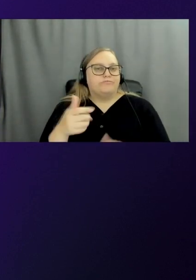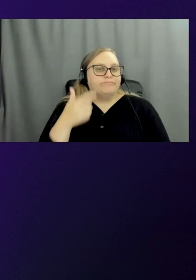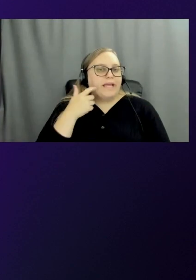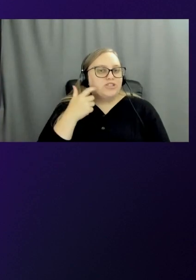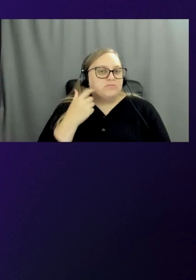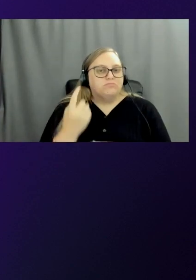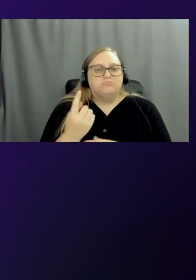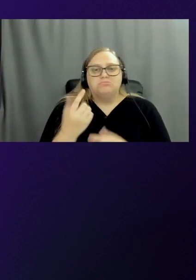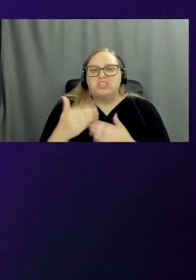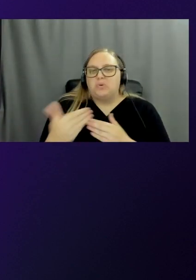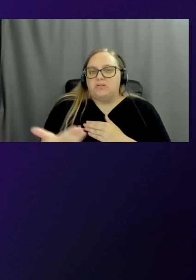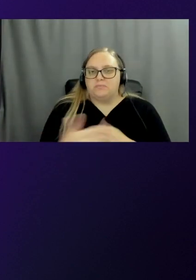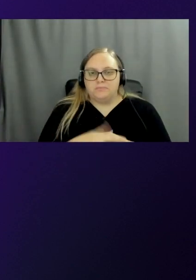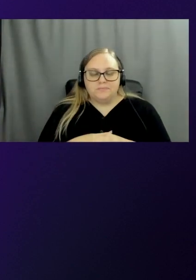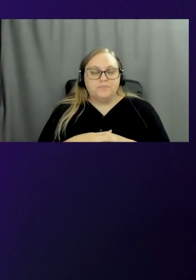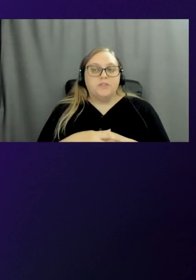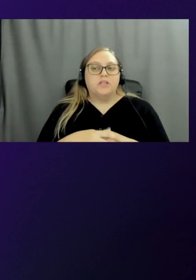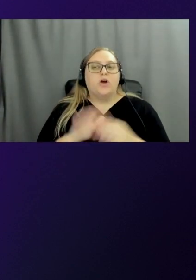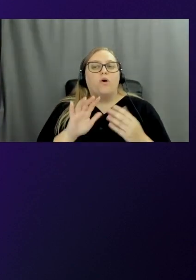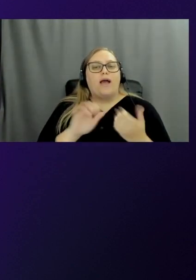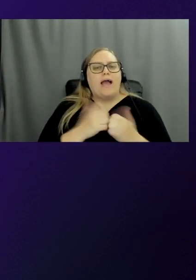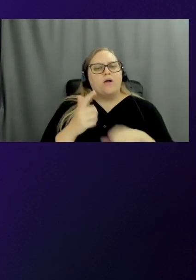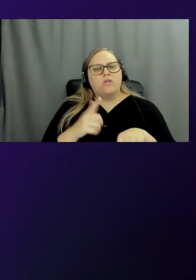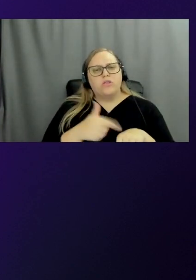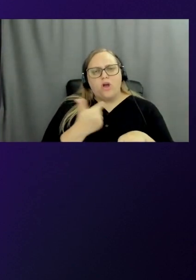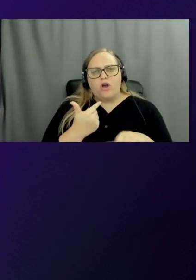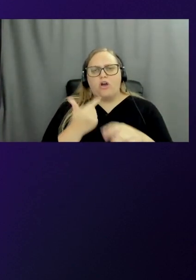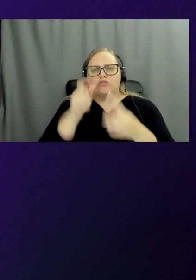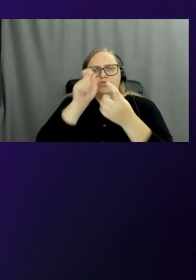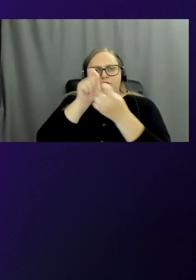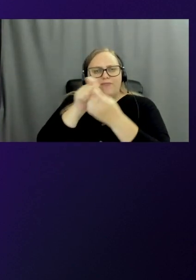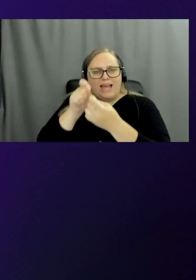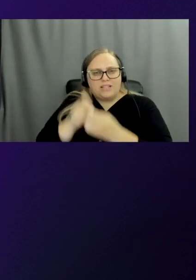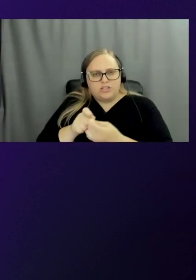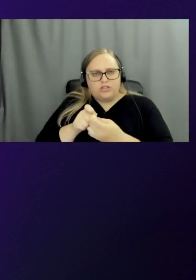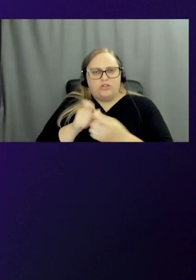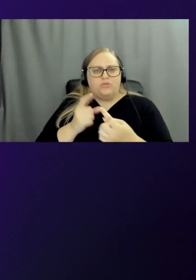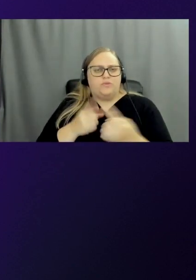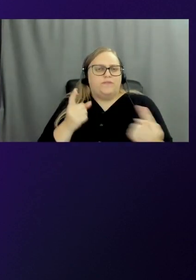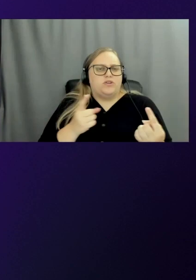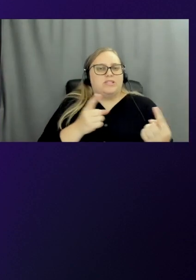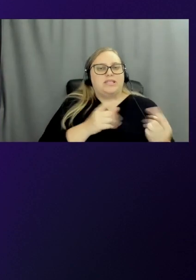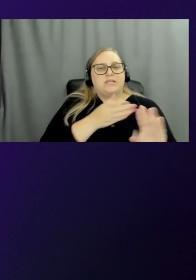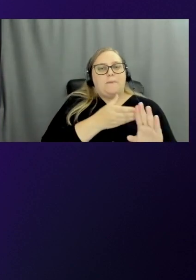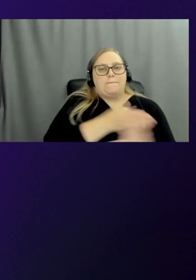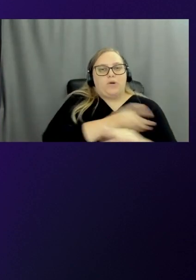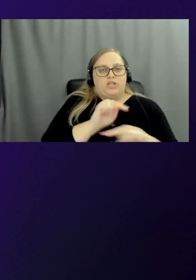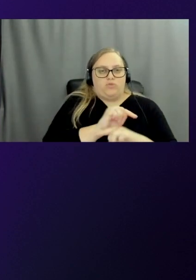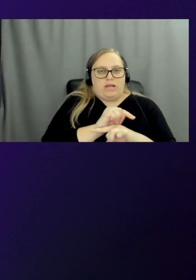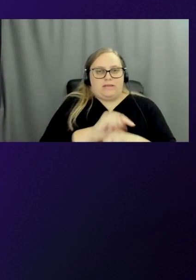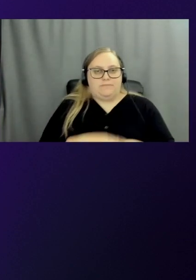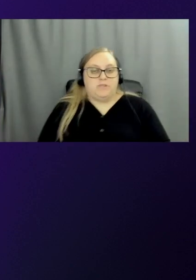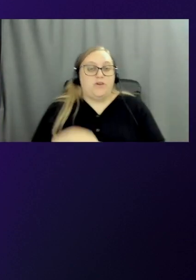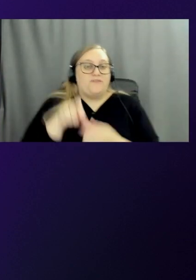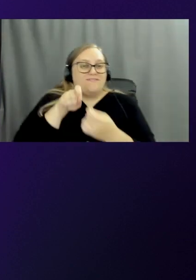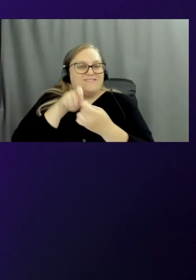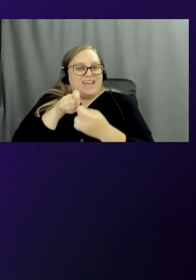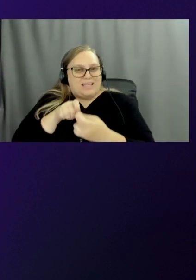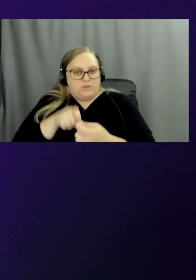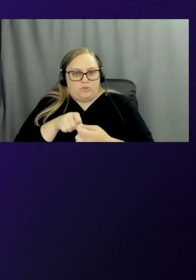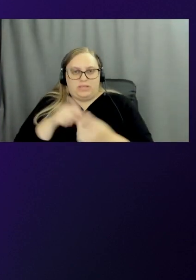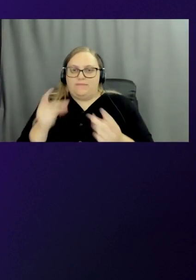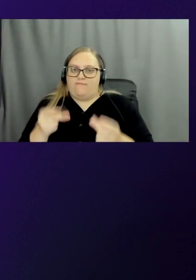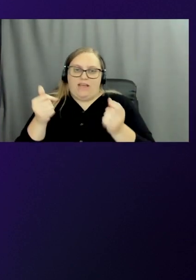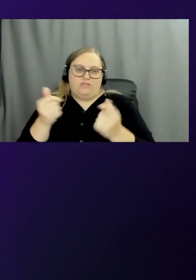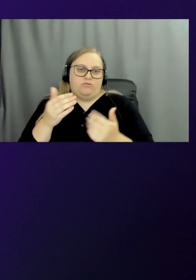Now, how long does it take to fine-tune versus pre-train? Yeah, so fine-tuning is much faster than pre-training, and